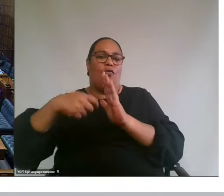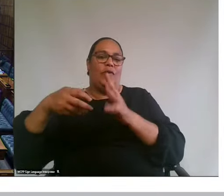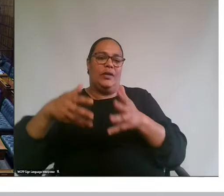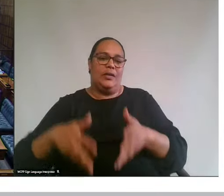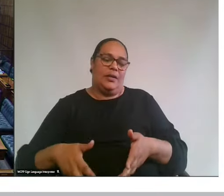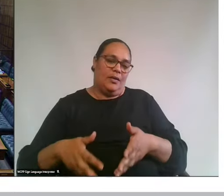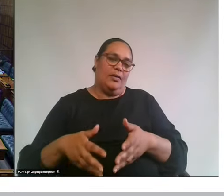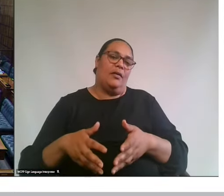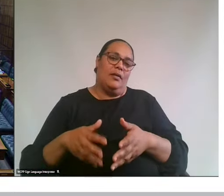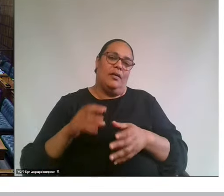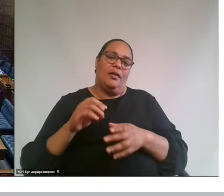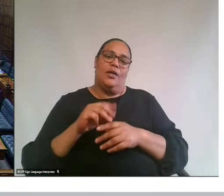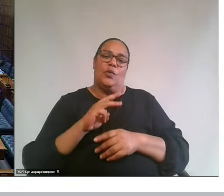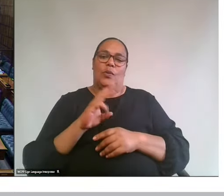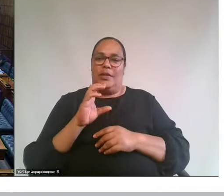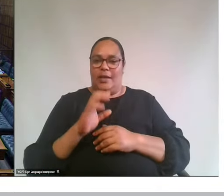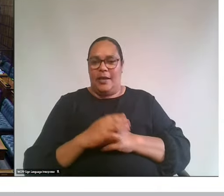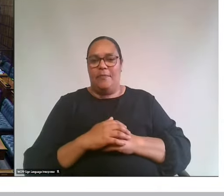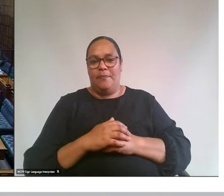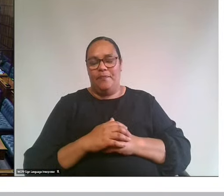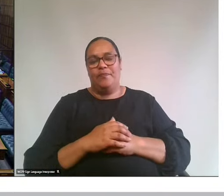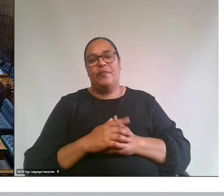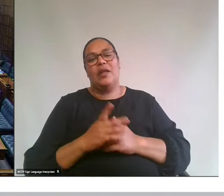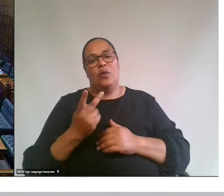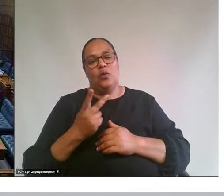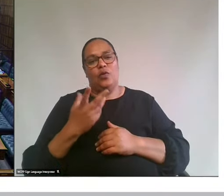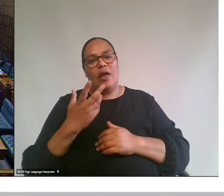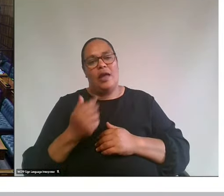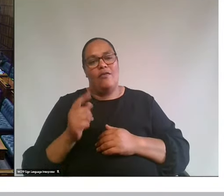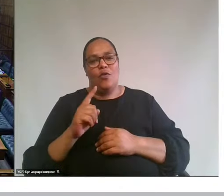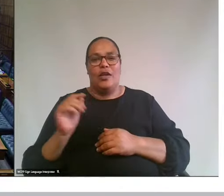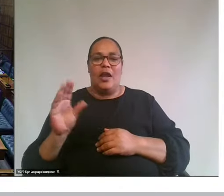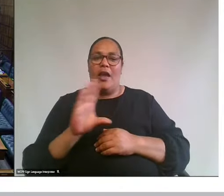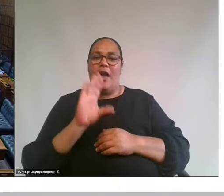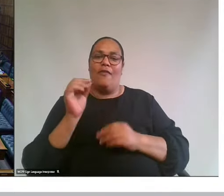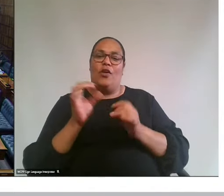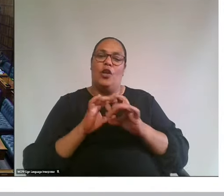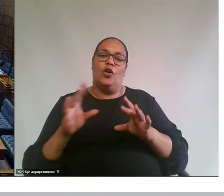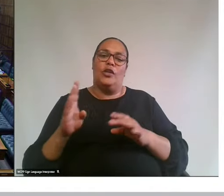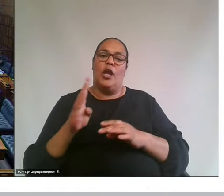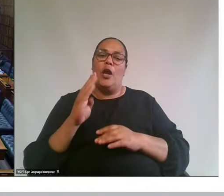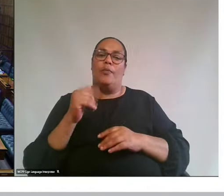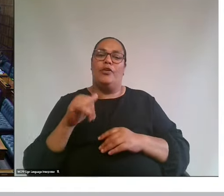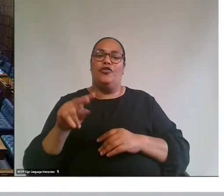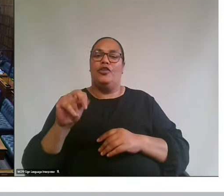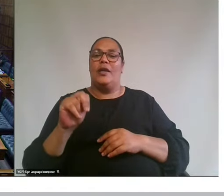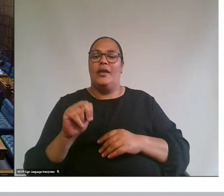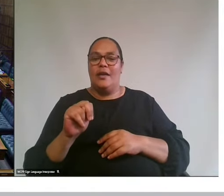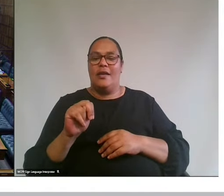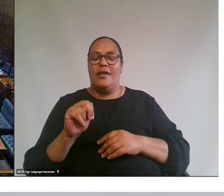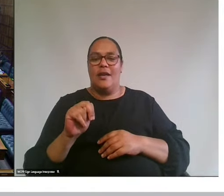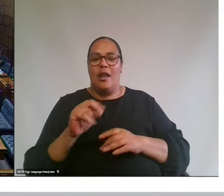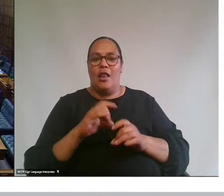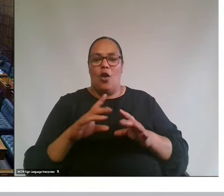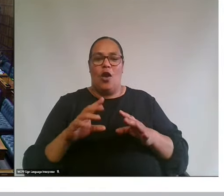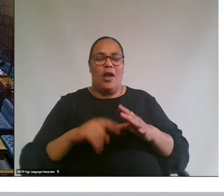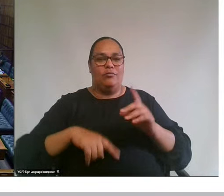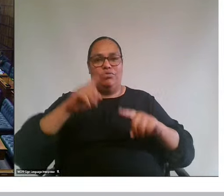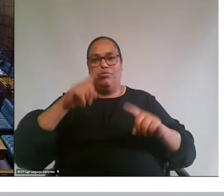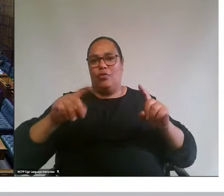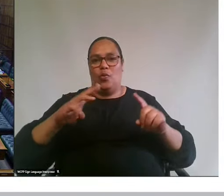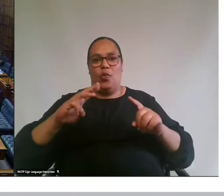here um in the western cave we also had the Africa launch of Bridgeton in Cape Town and a whole range of